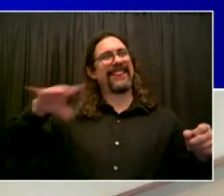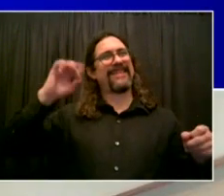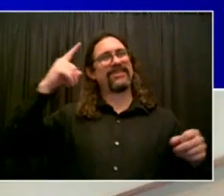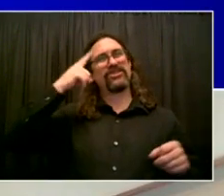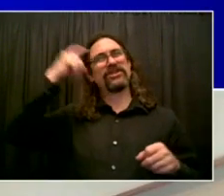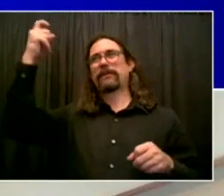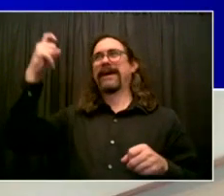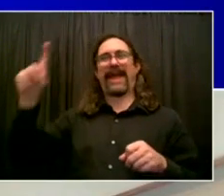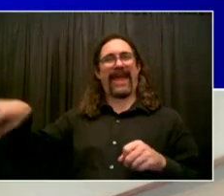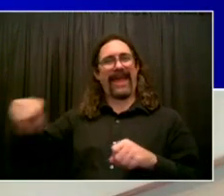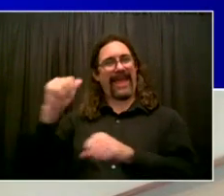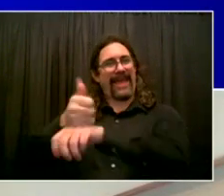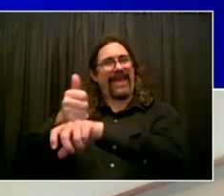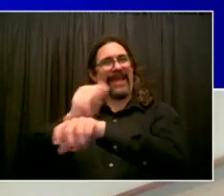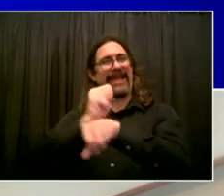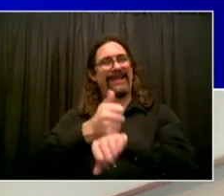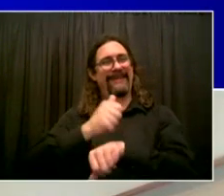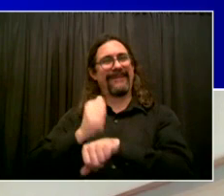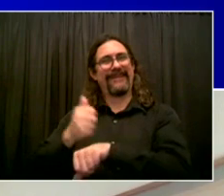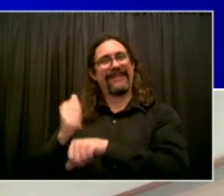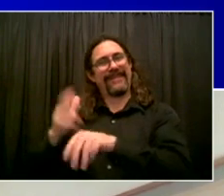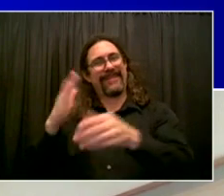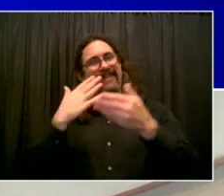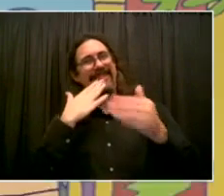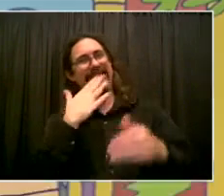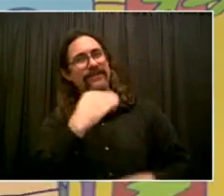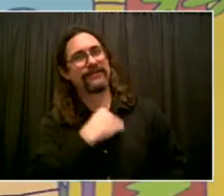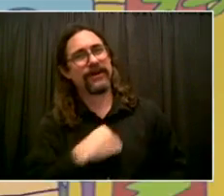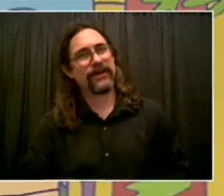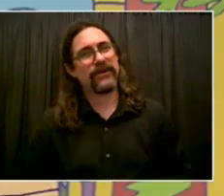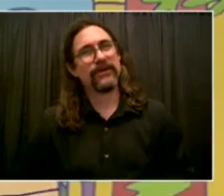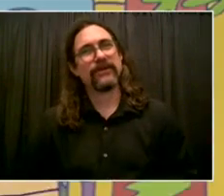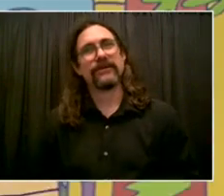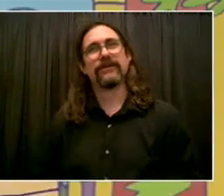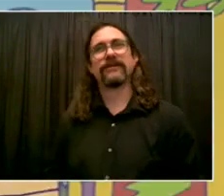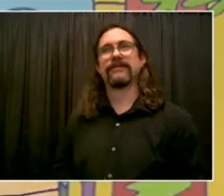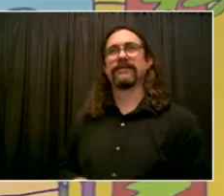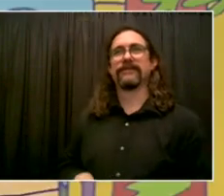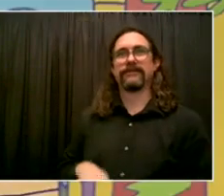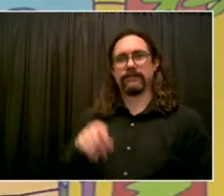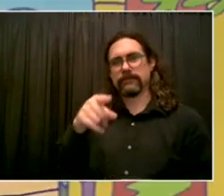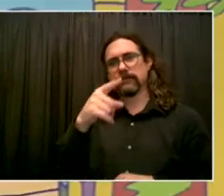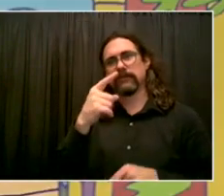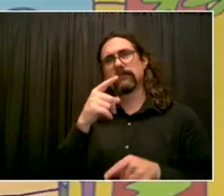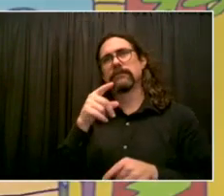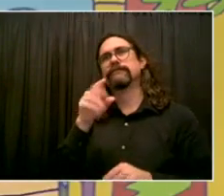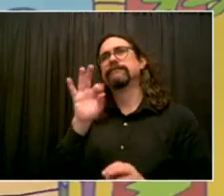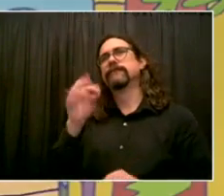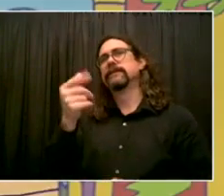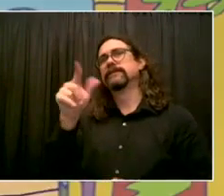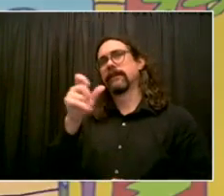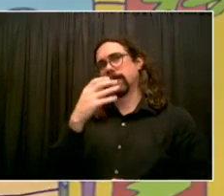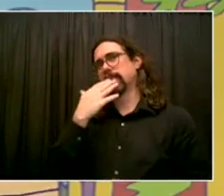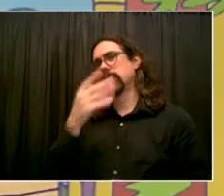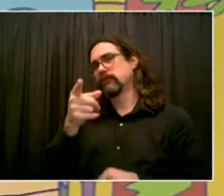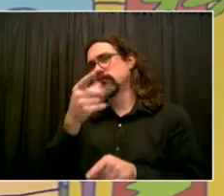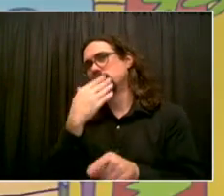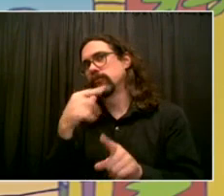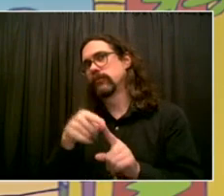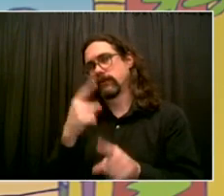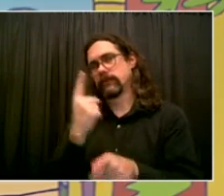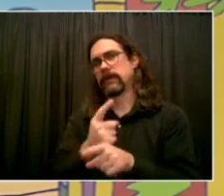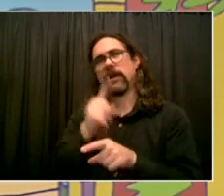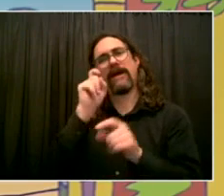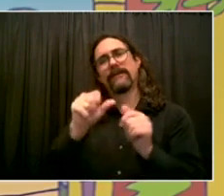President. You make a great point, and I know you've advocated for a long time, and you're right. We just got to keep working to get these spaces available more and more of the time. It can be